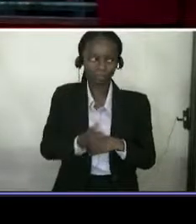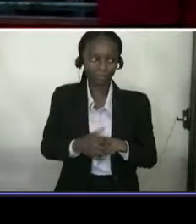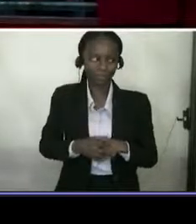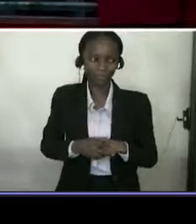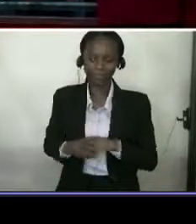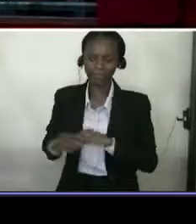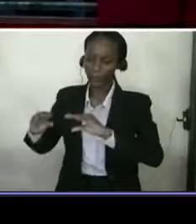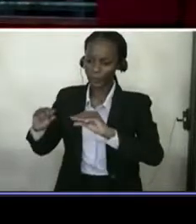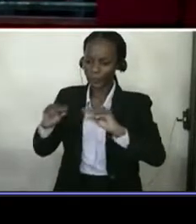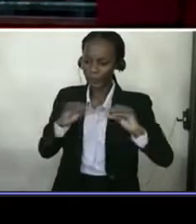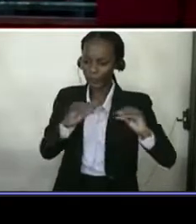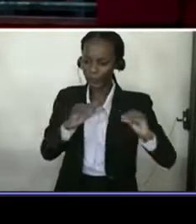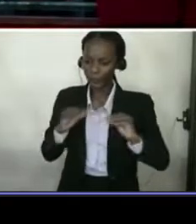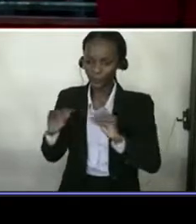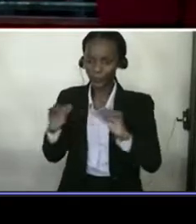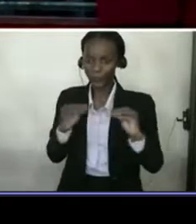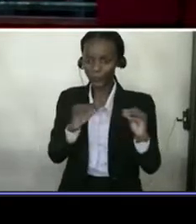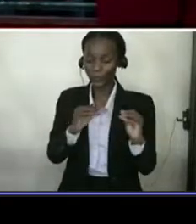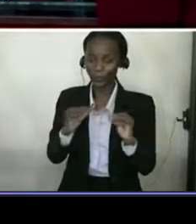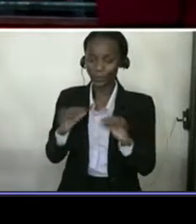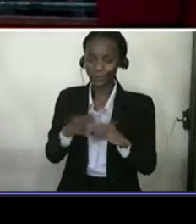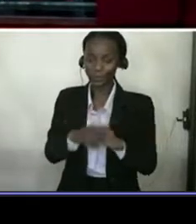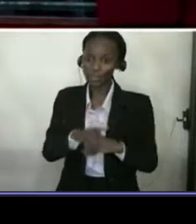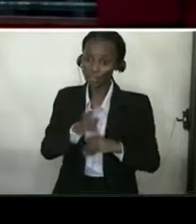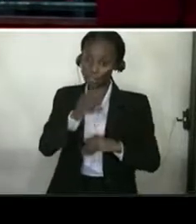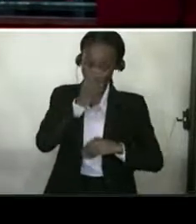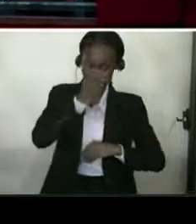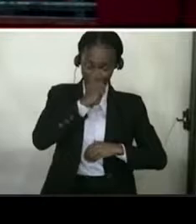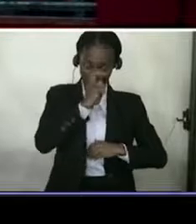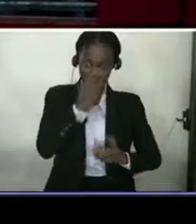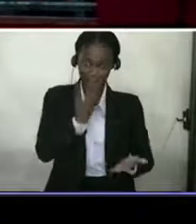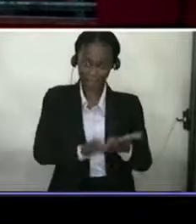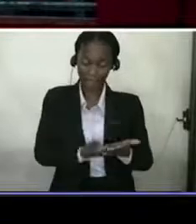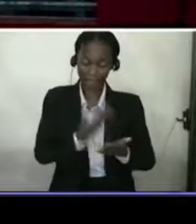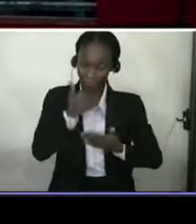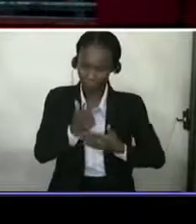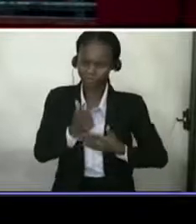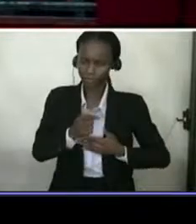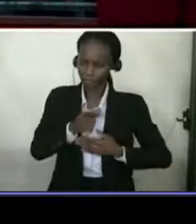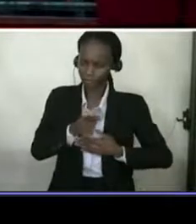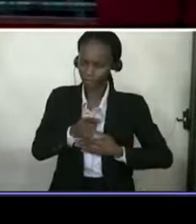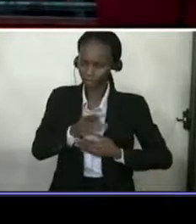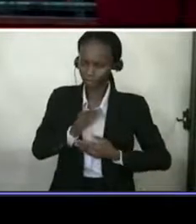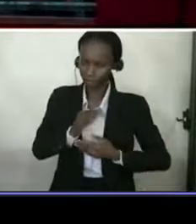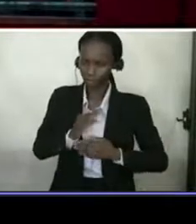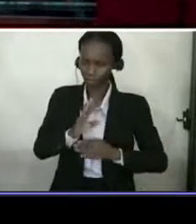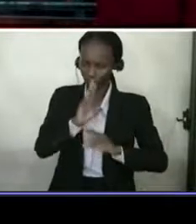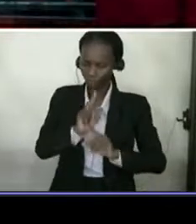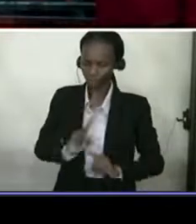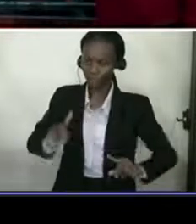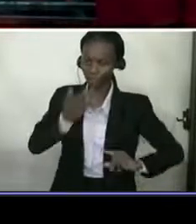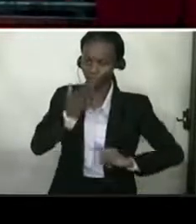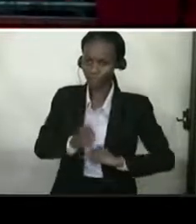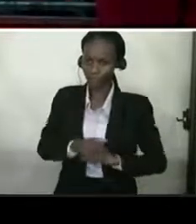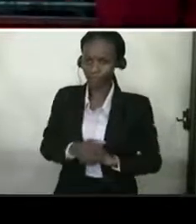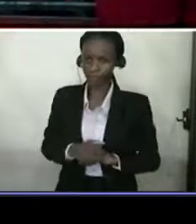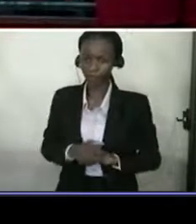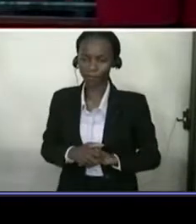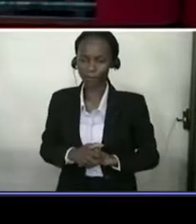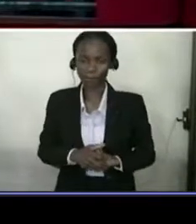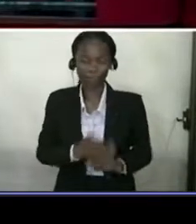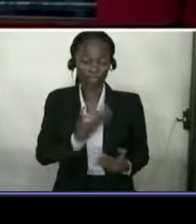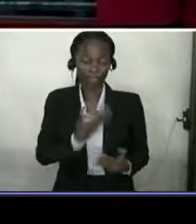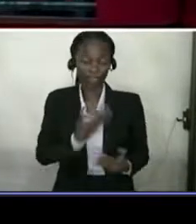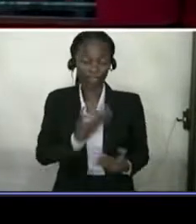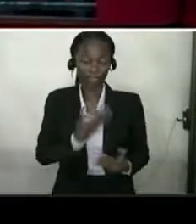don't want to be too strict, because I can be too strict. Please. Okay. Thank you,